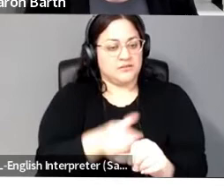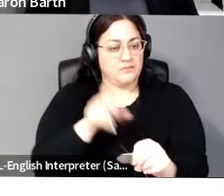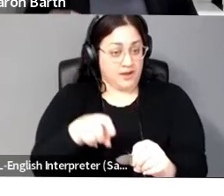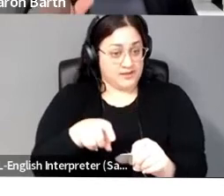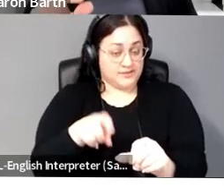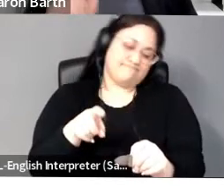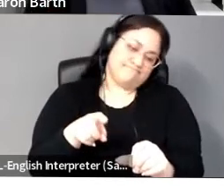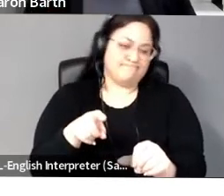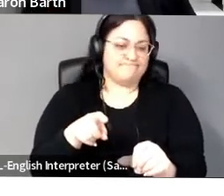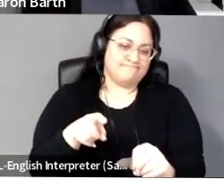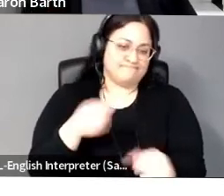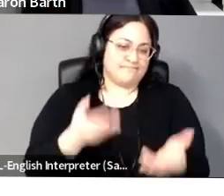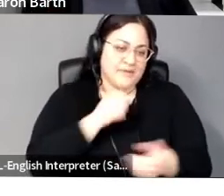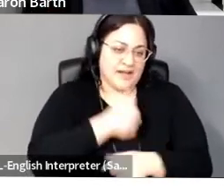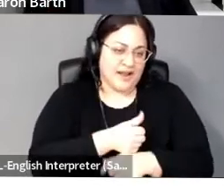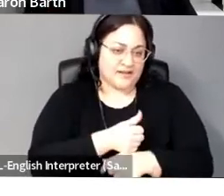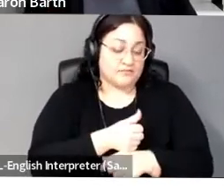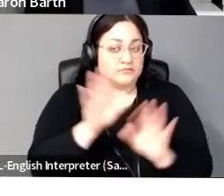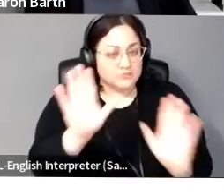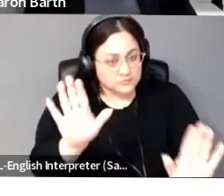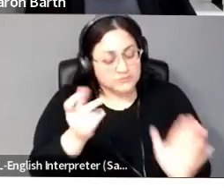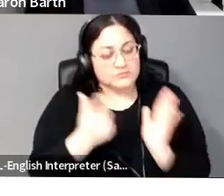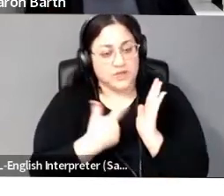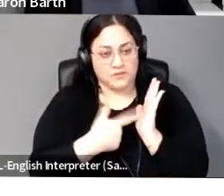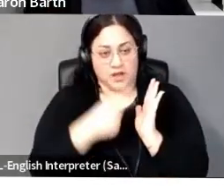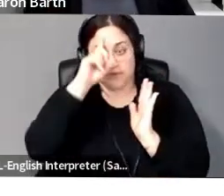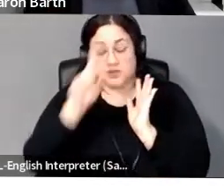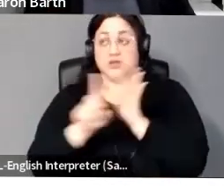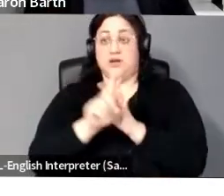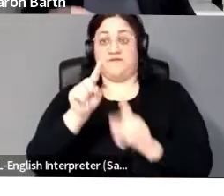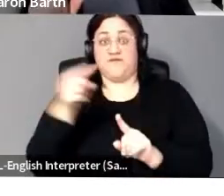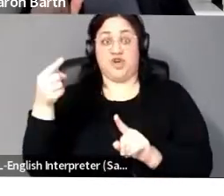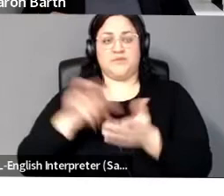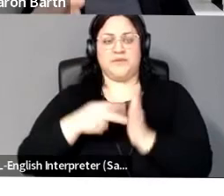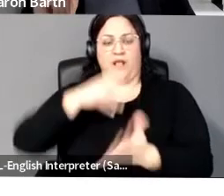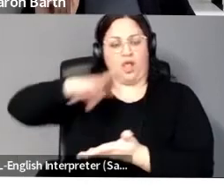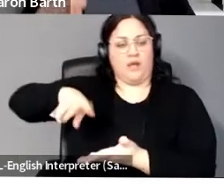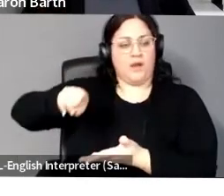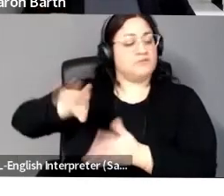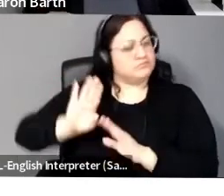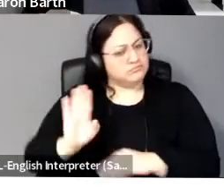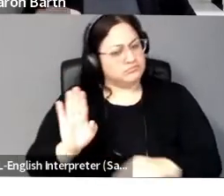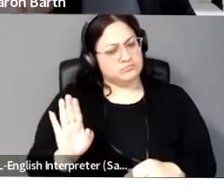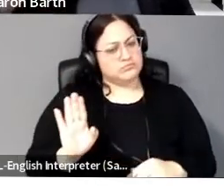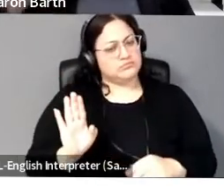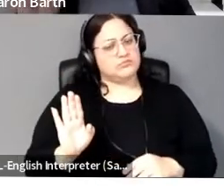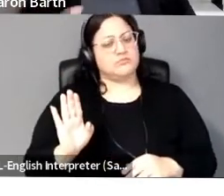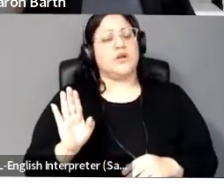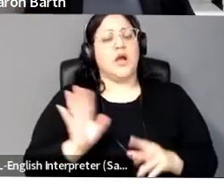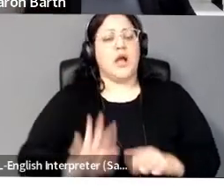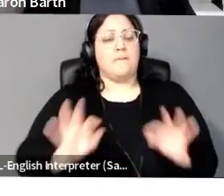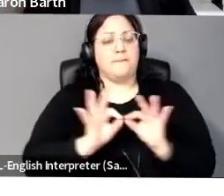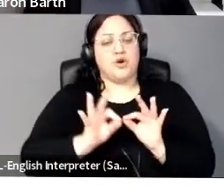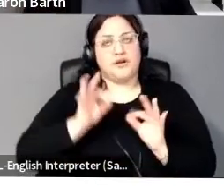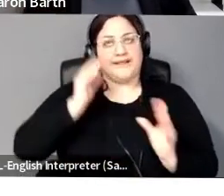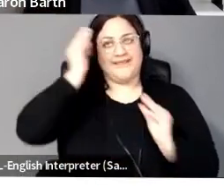your brain might be the right answer. I'm not saying it never is, but it's never the correct answer because it's